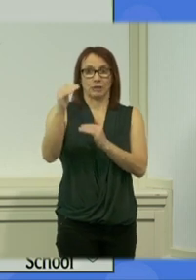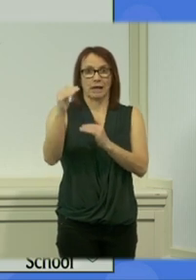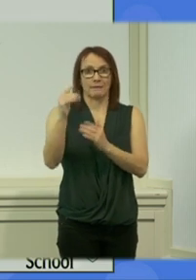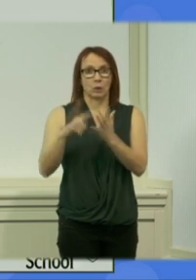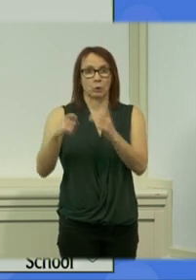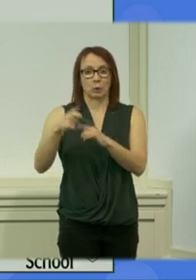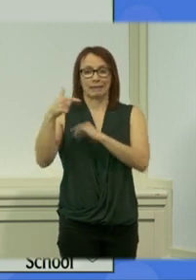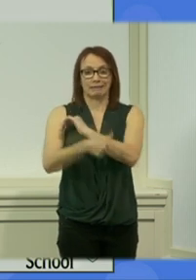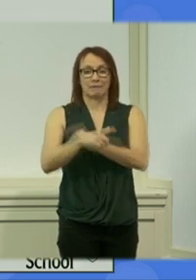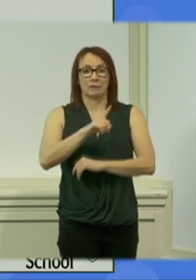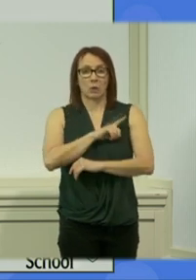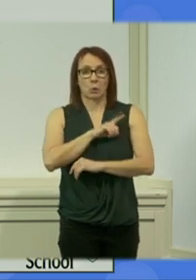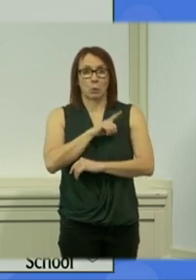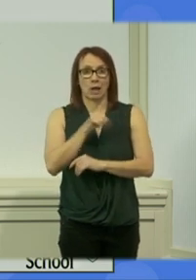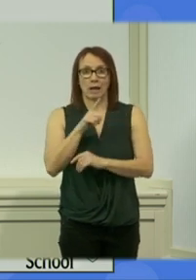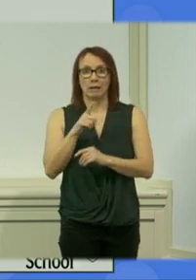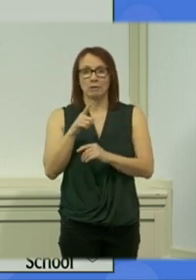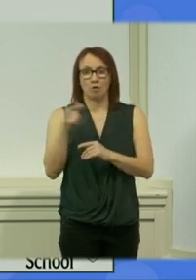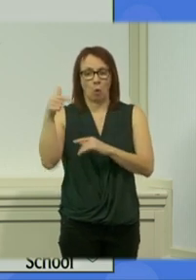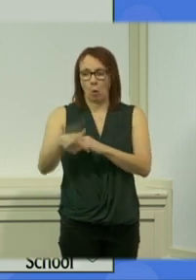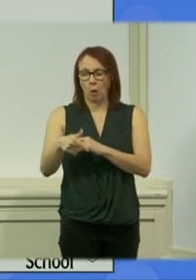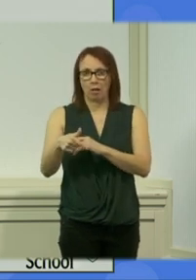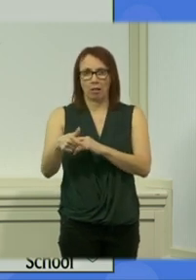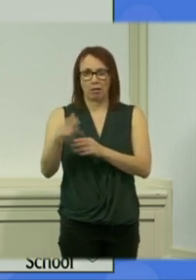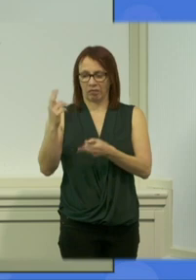because North Sea oil is no longer doing the business